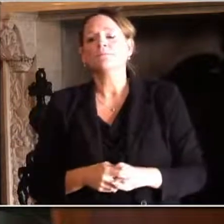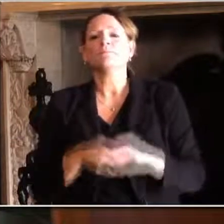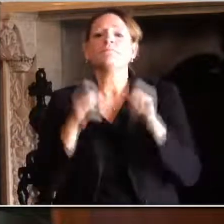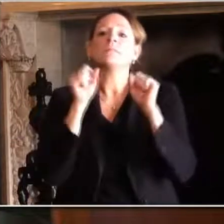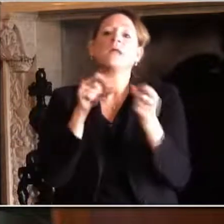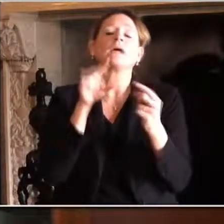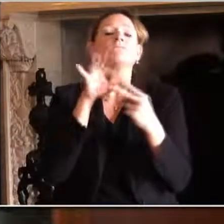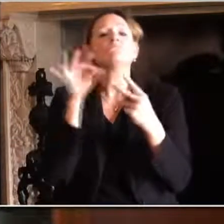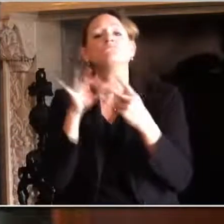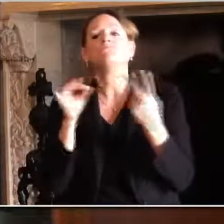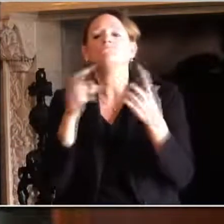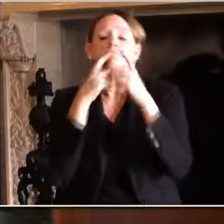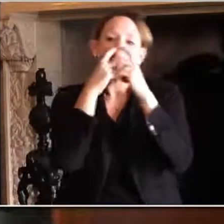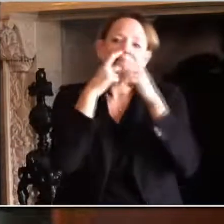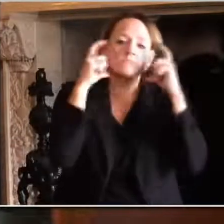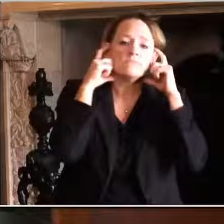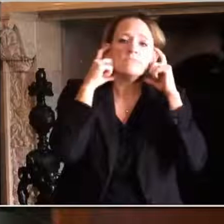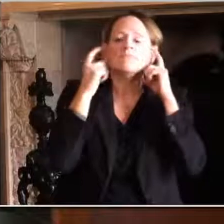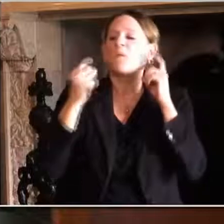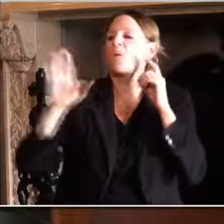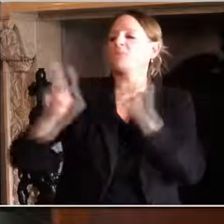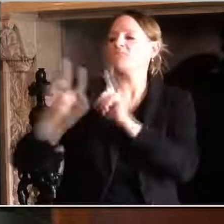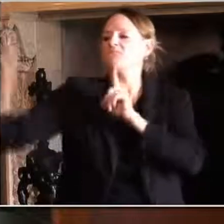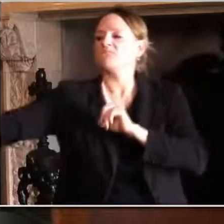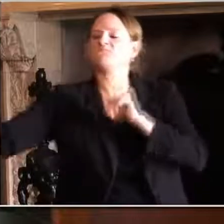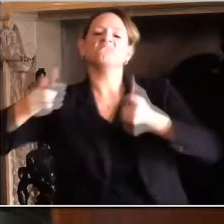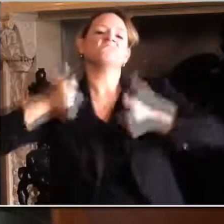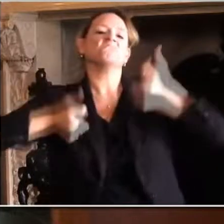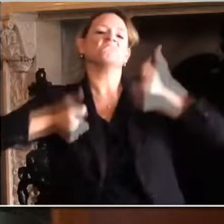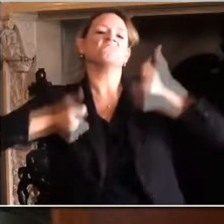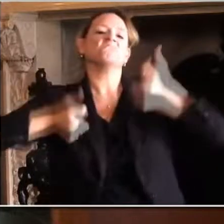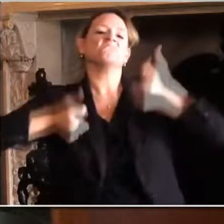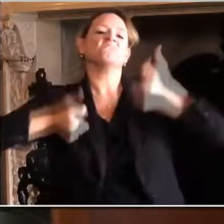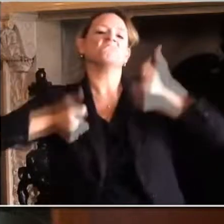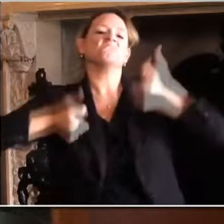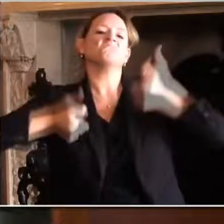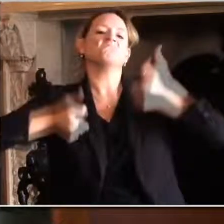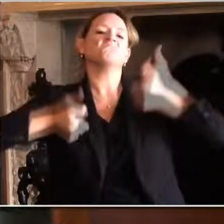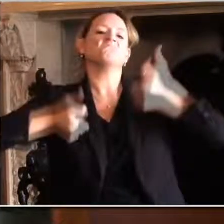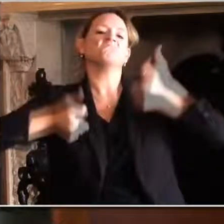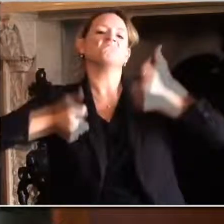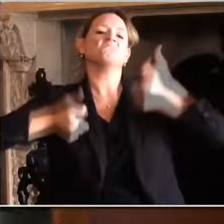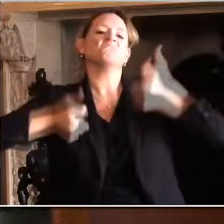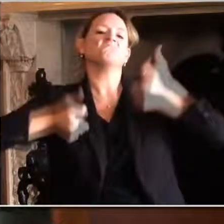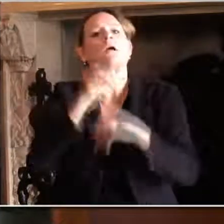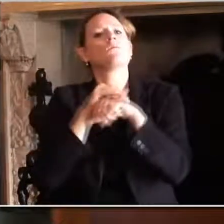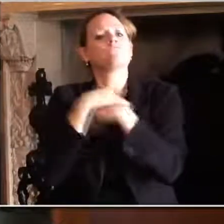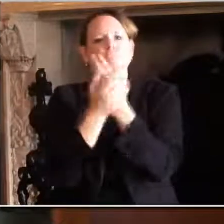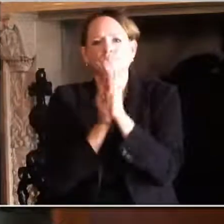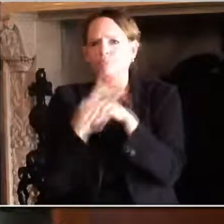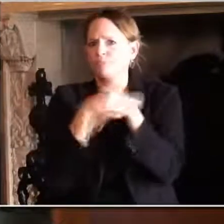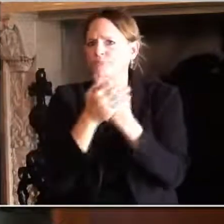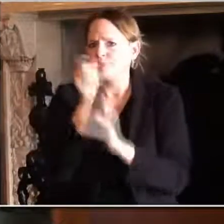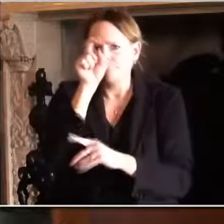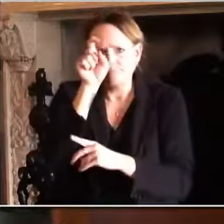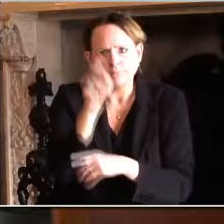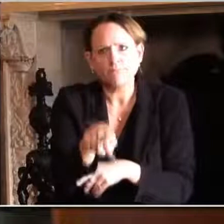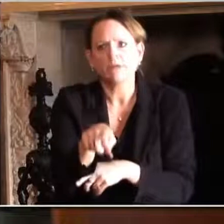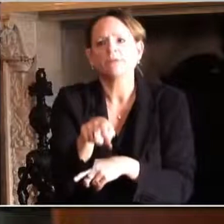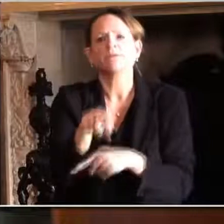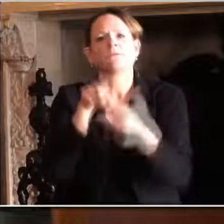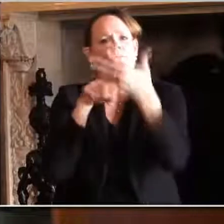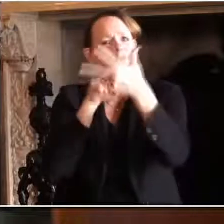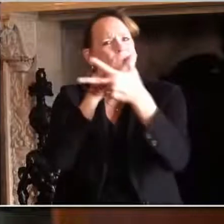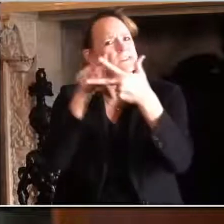but recent scientific studies show us that they are an important tool alongside these and that they are effective in